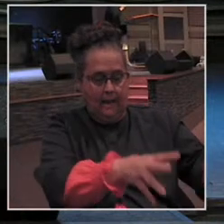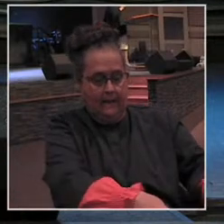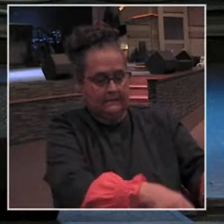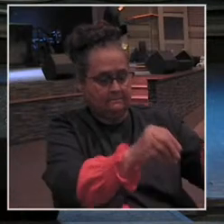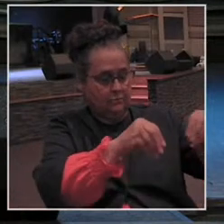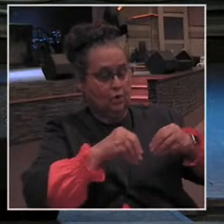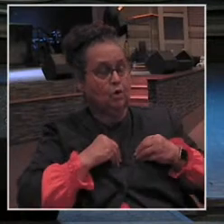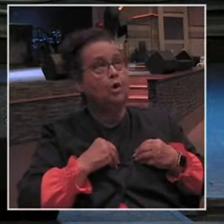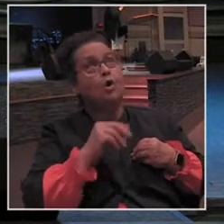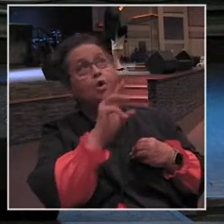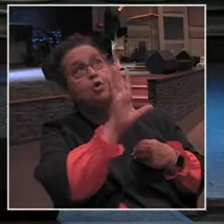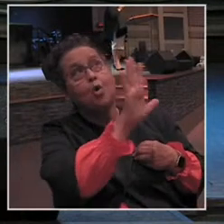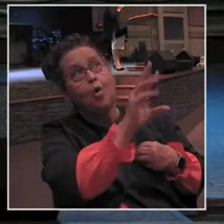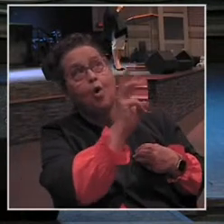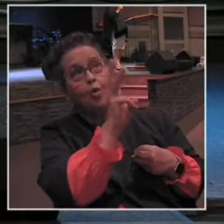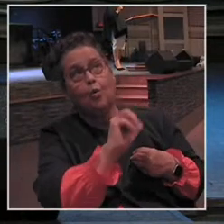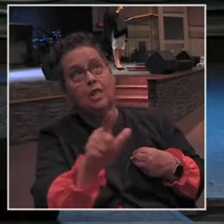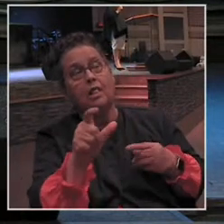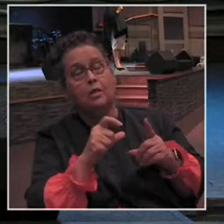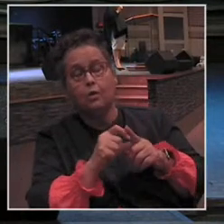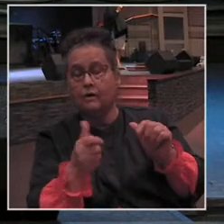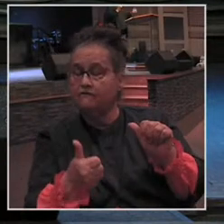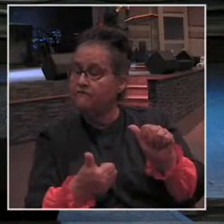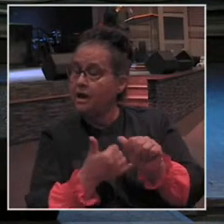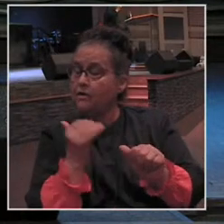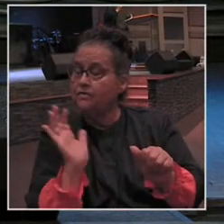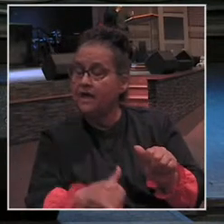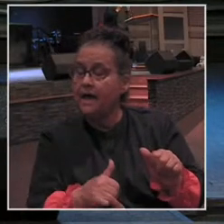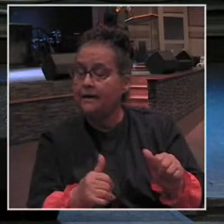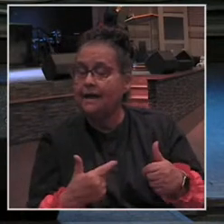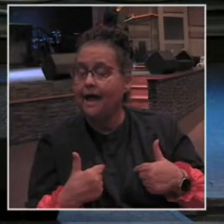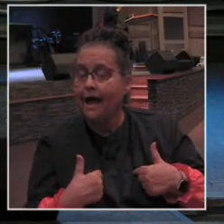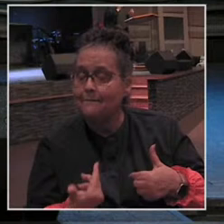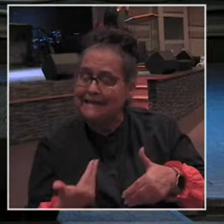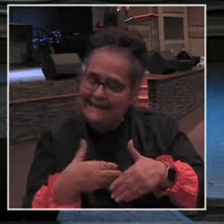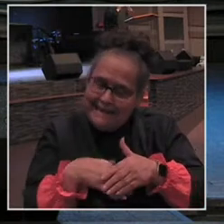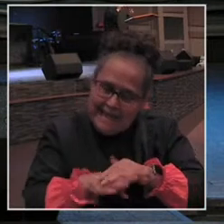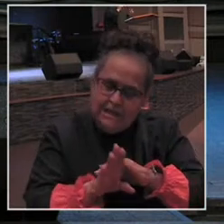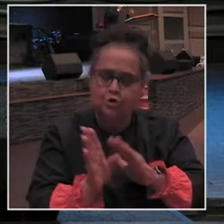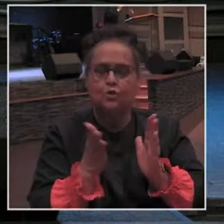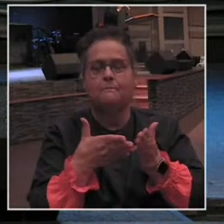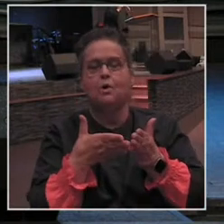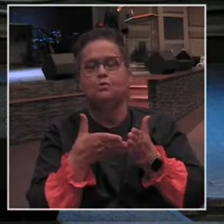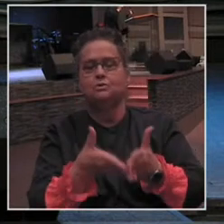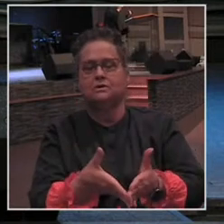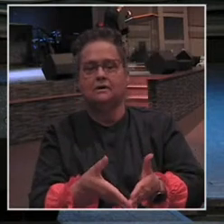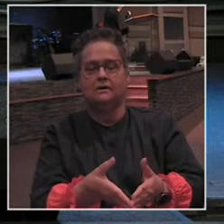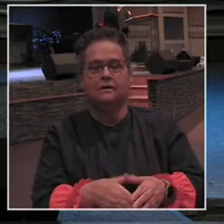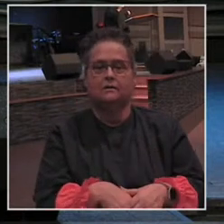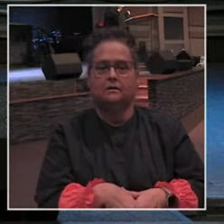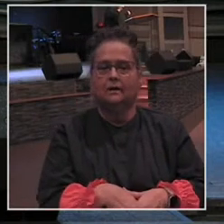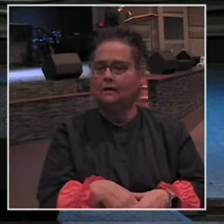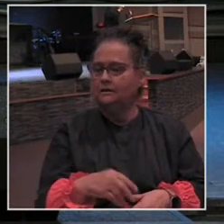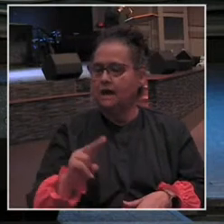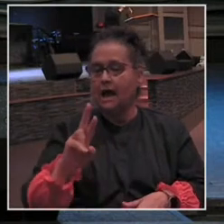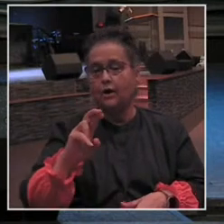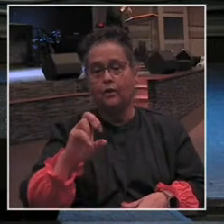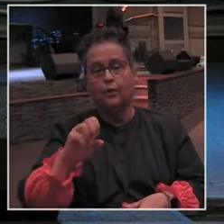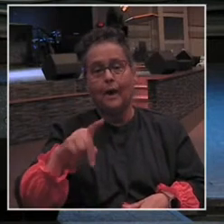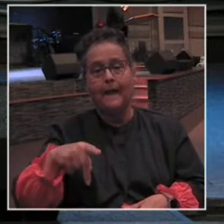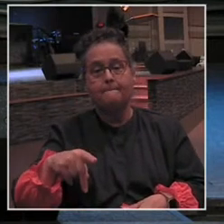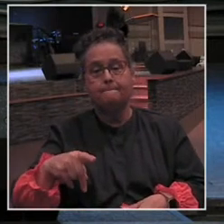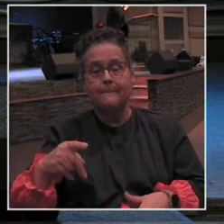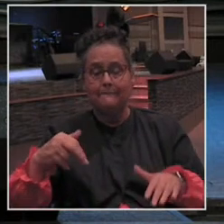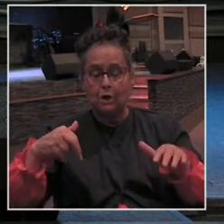for my life. I'm picking up your word and following it, and I am getting in the boat. No longer am I on the ramp. I am